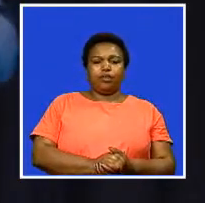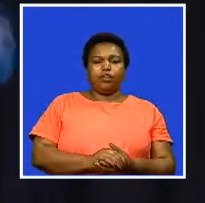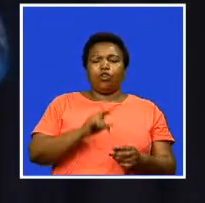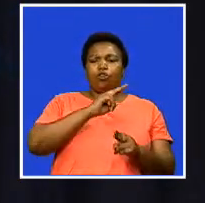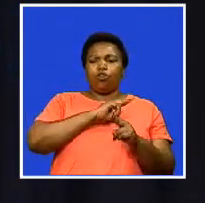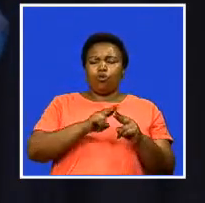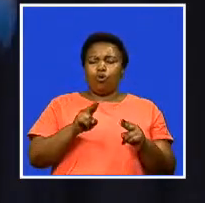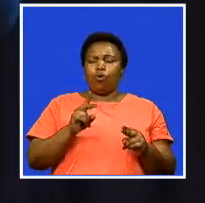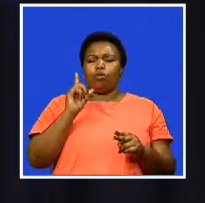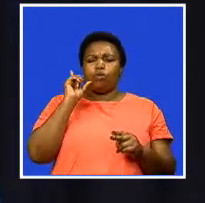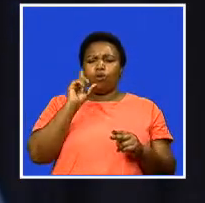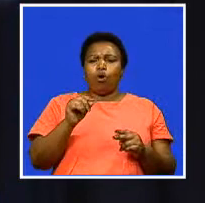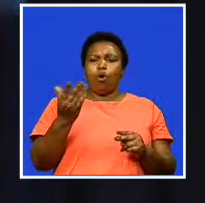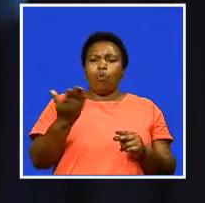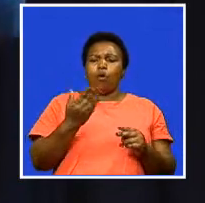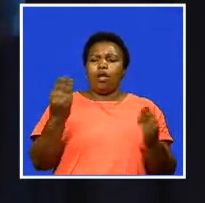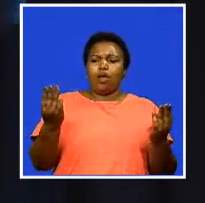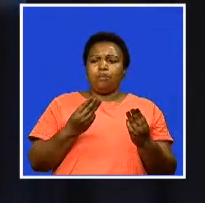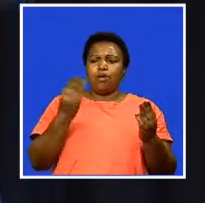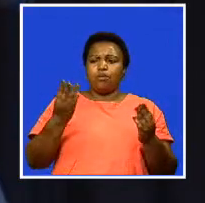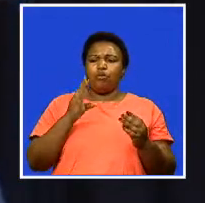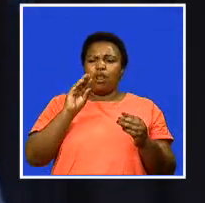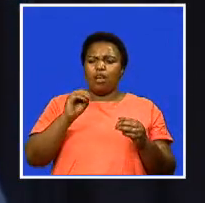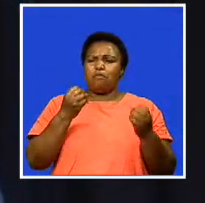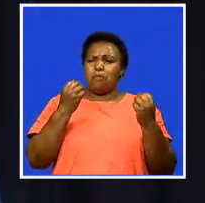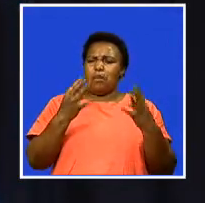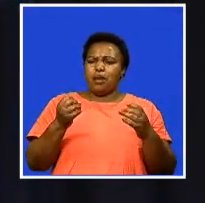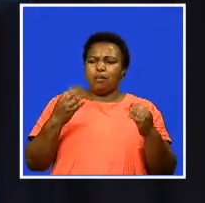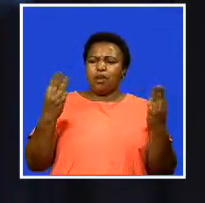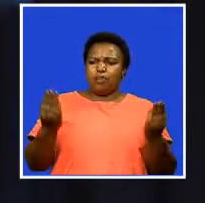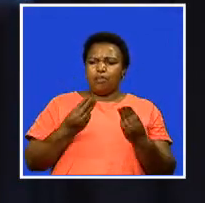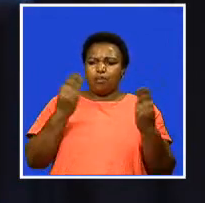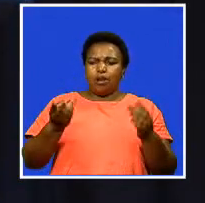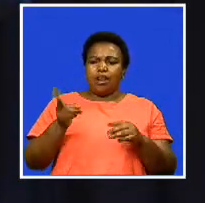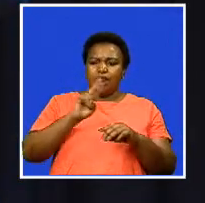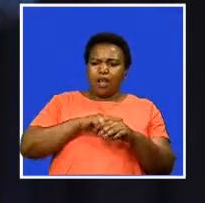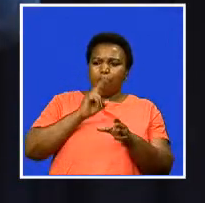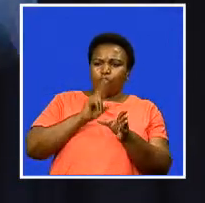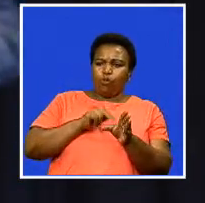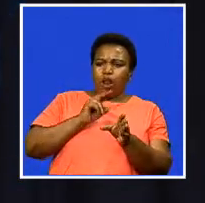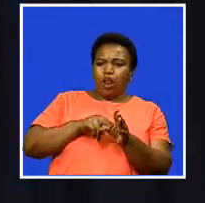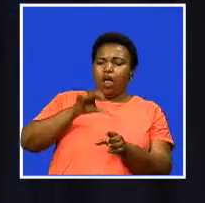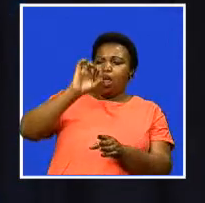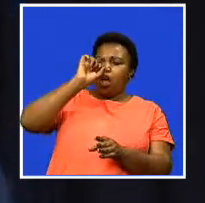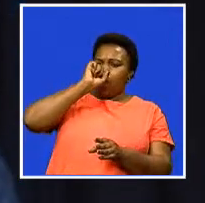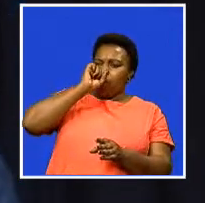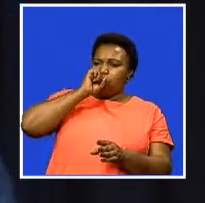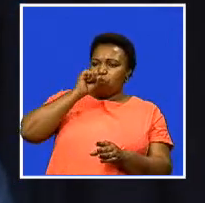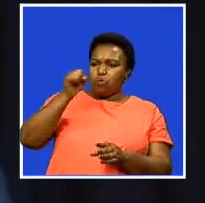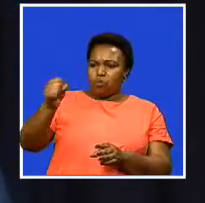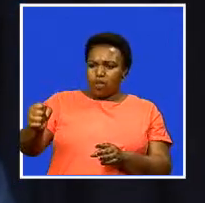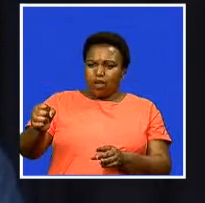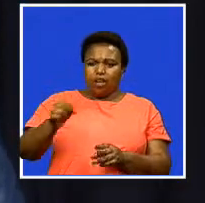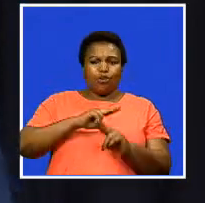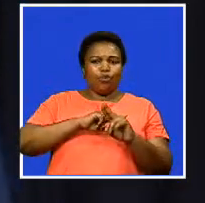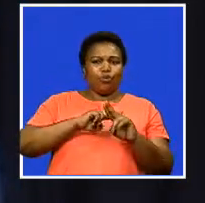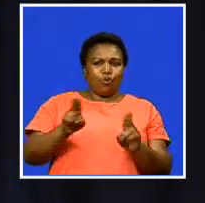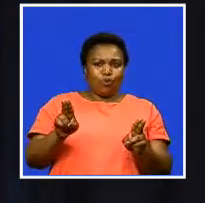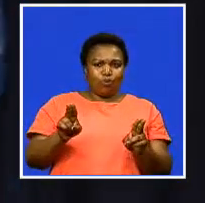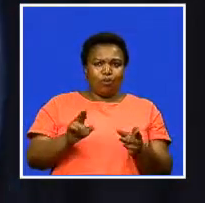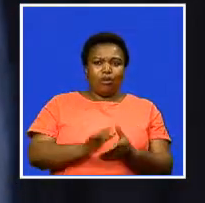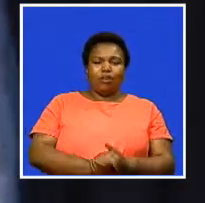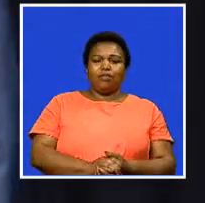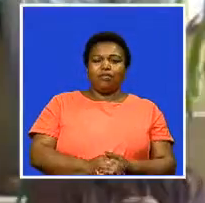kunecuku khona singanathisani futhi ndzawonye inkosi nibusise ngisakucela ndunankulu ukuthi mane